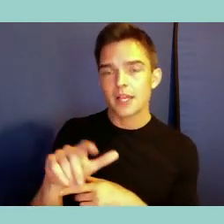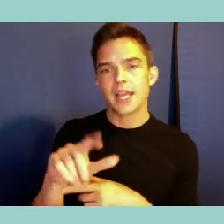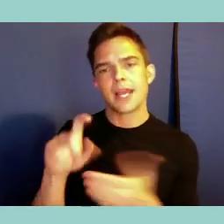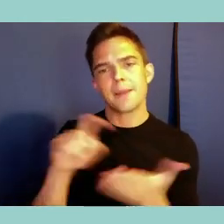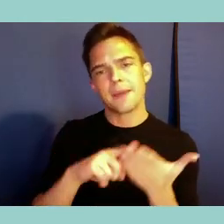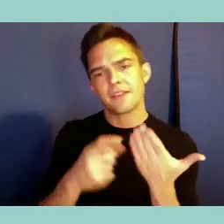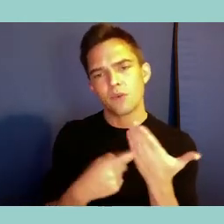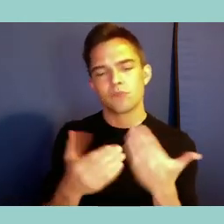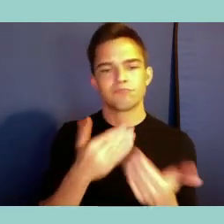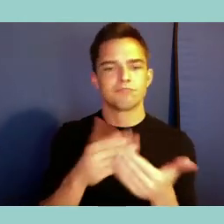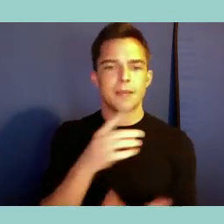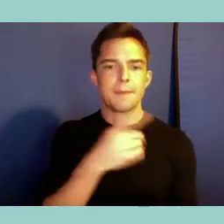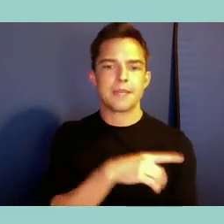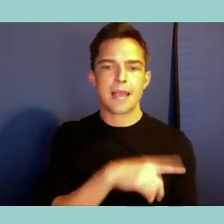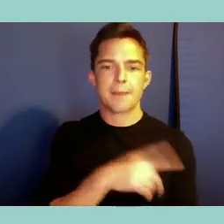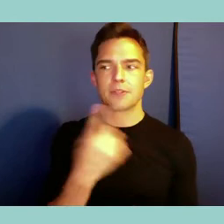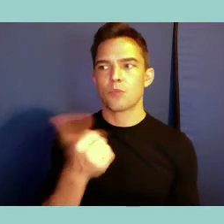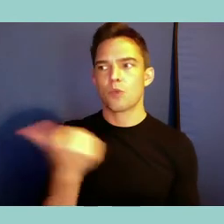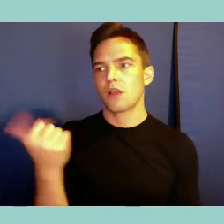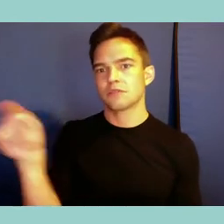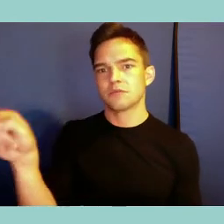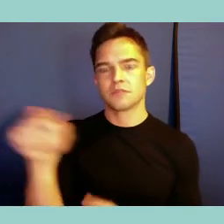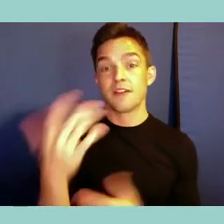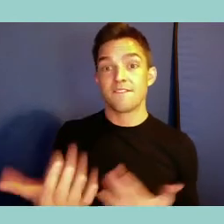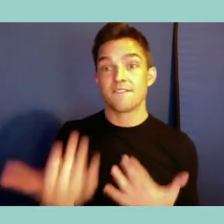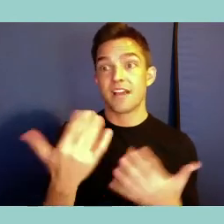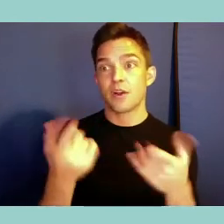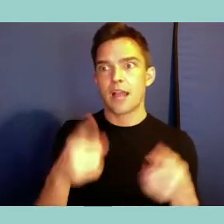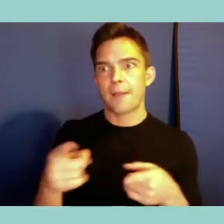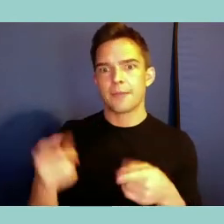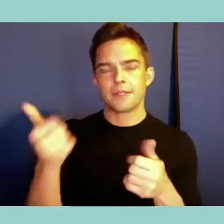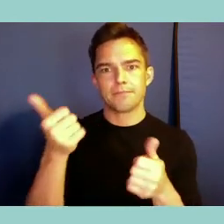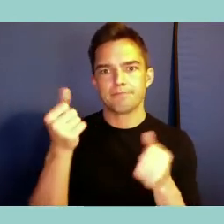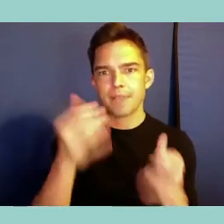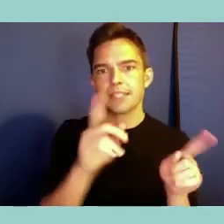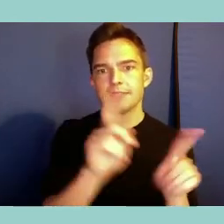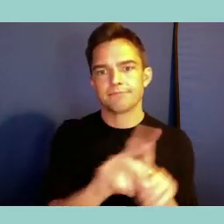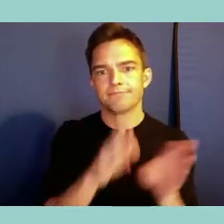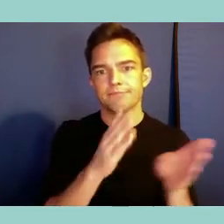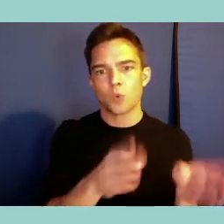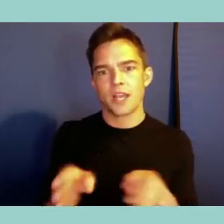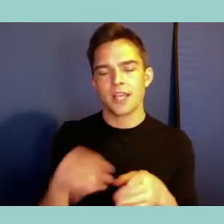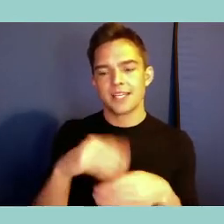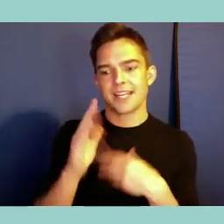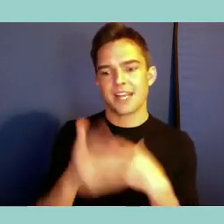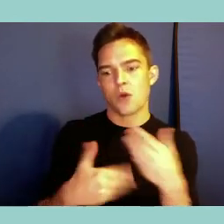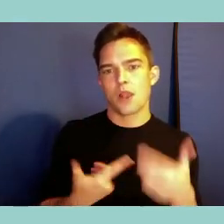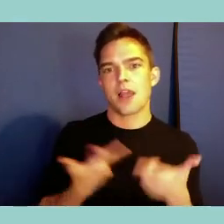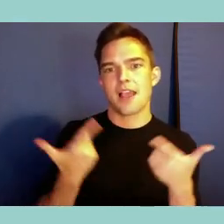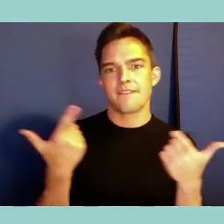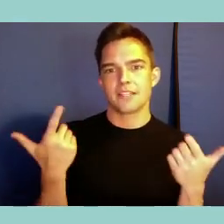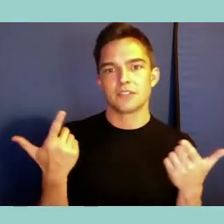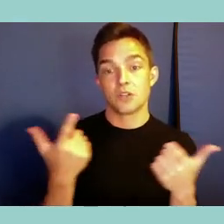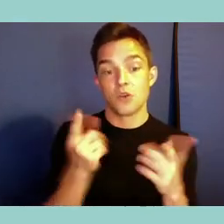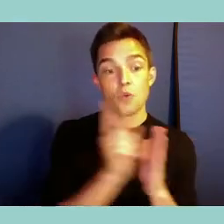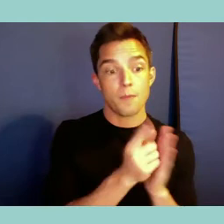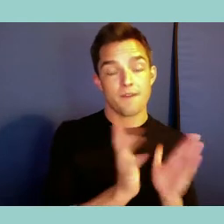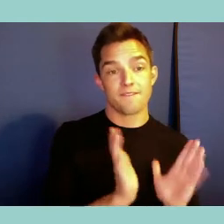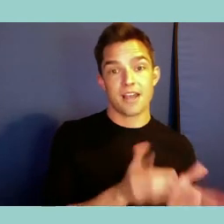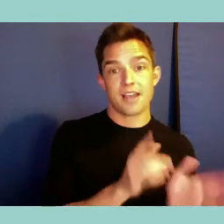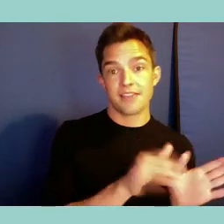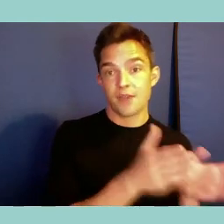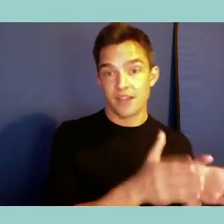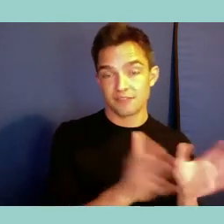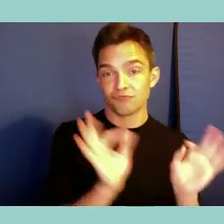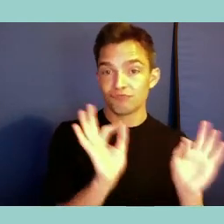we're in Minneapolis or somewhere else. Fires happen in all kinds of ways in all of our lives, when one moment things are one way